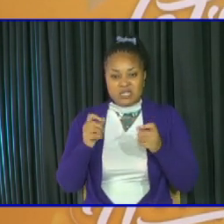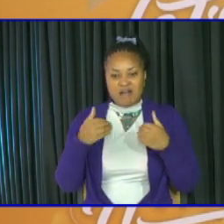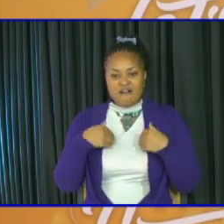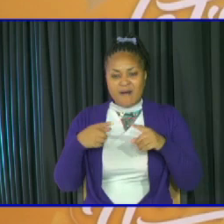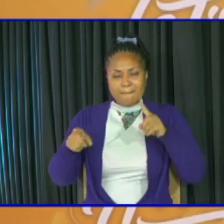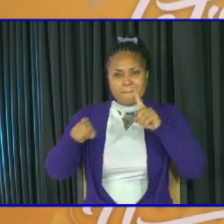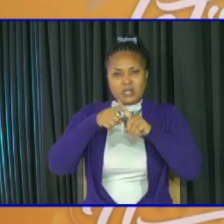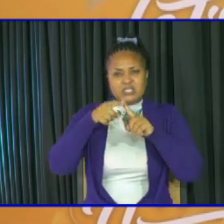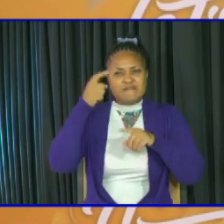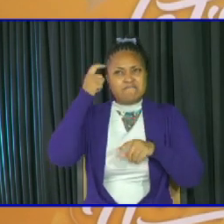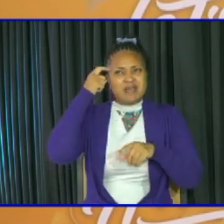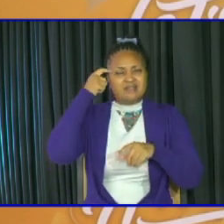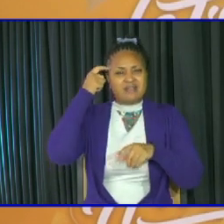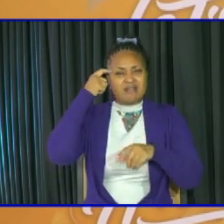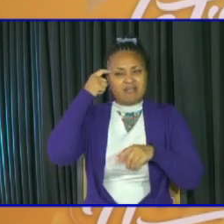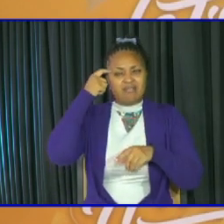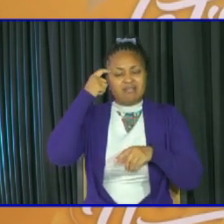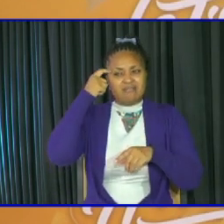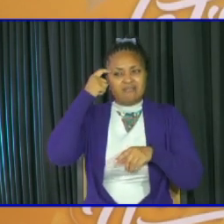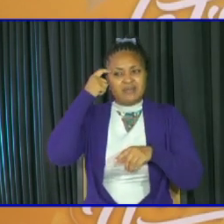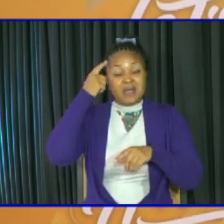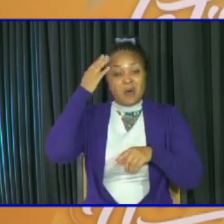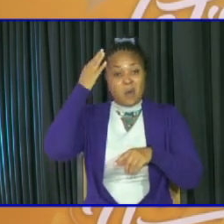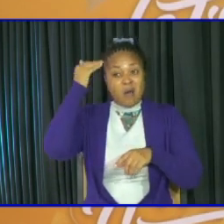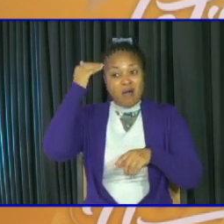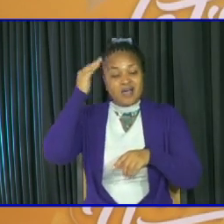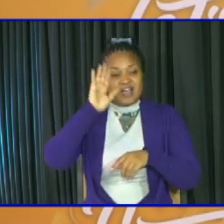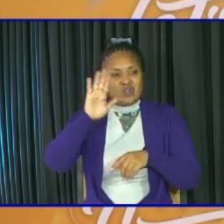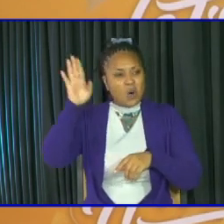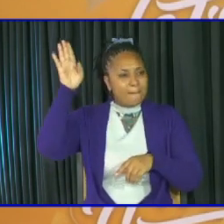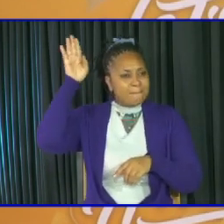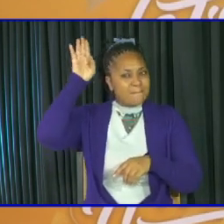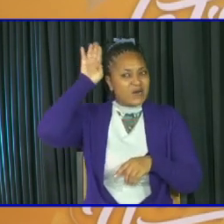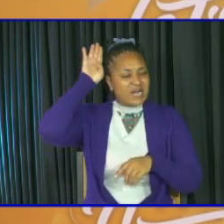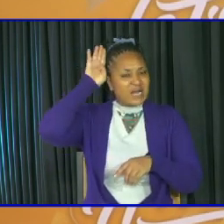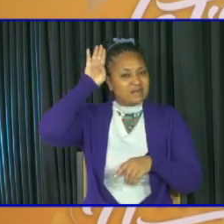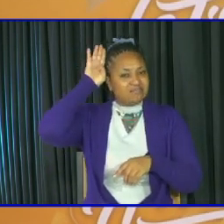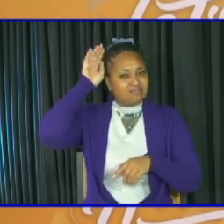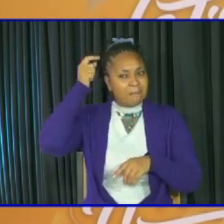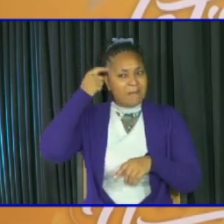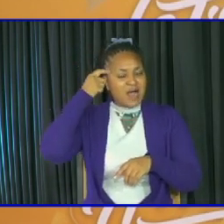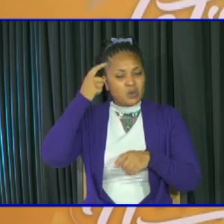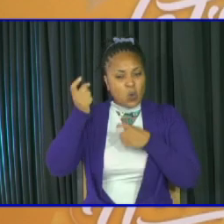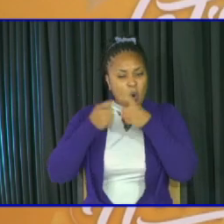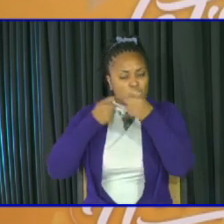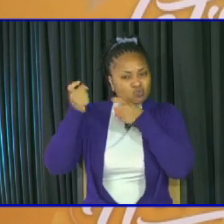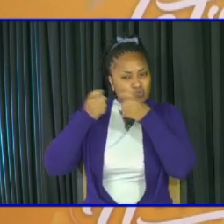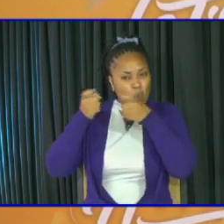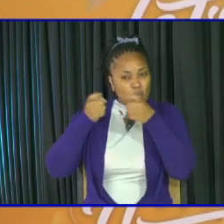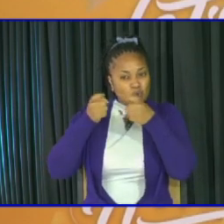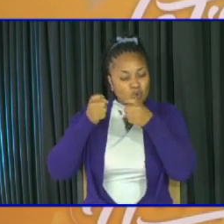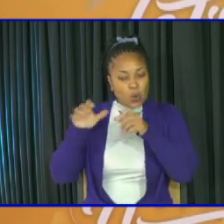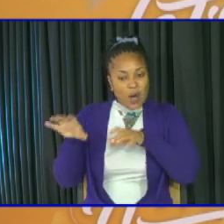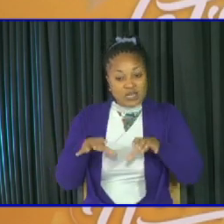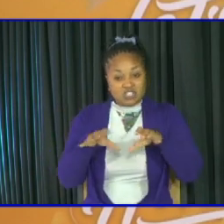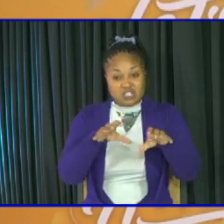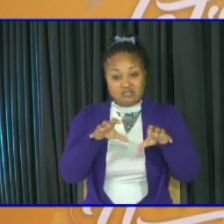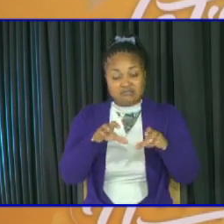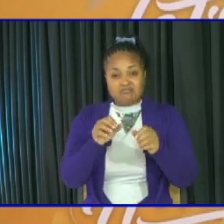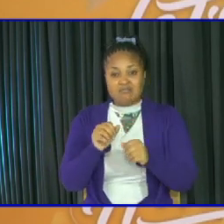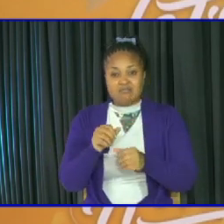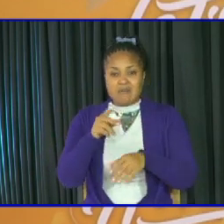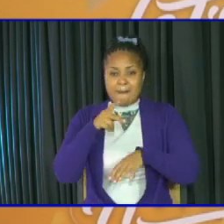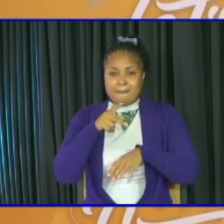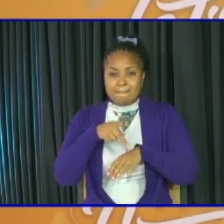outlook, because your brain, your mind controls and directs your action. Paul says in